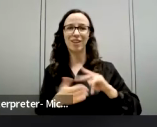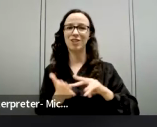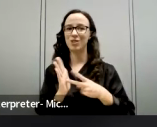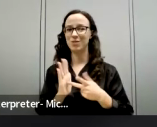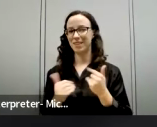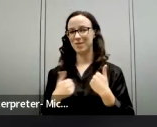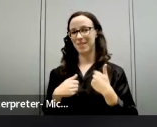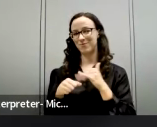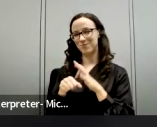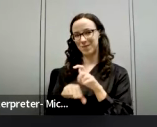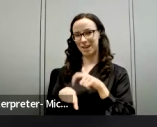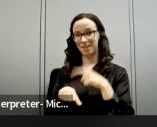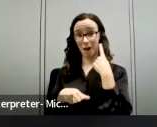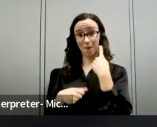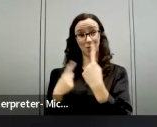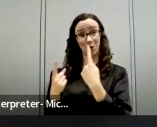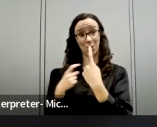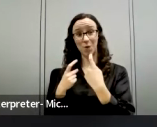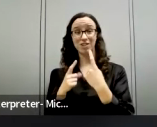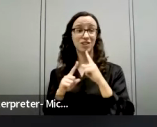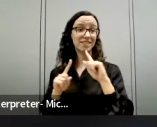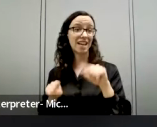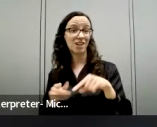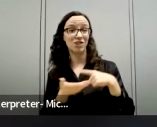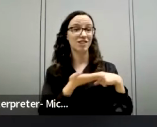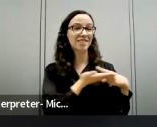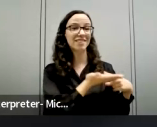have plenty of time for questions and discussions.